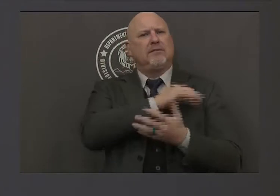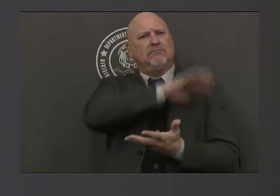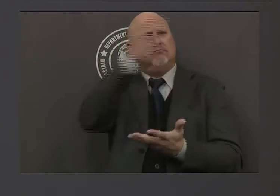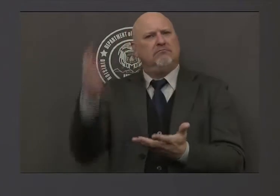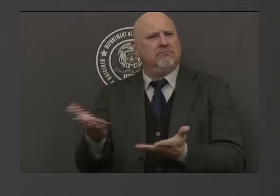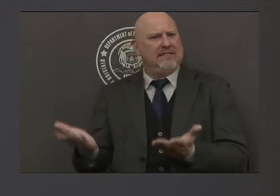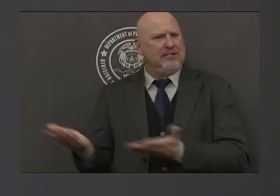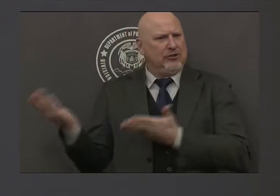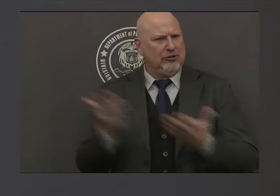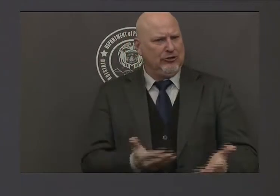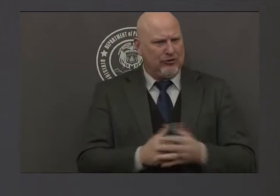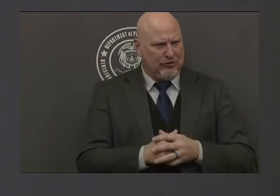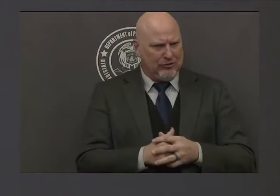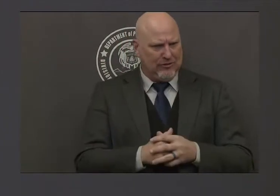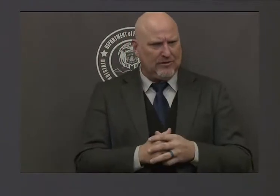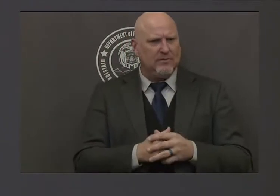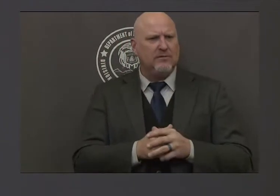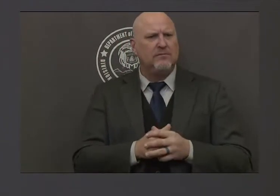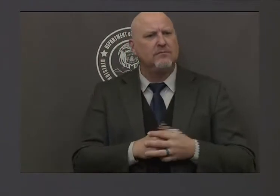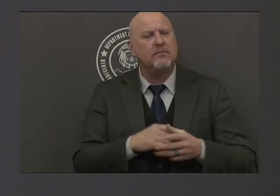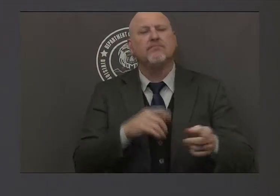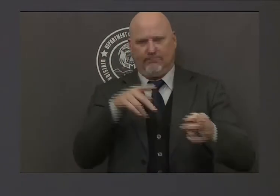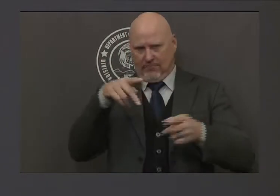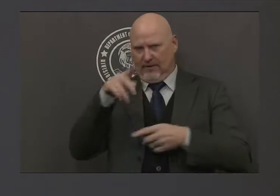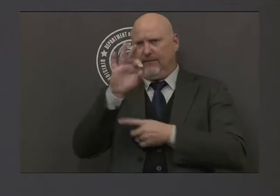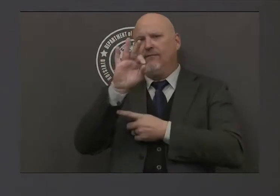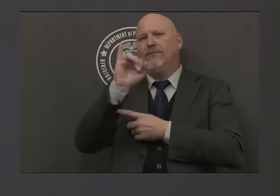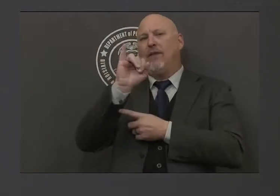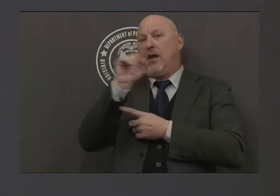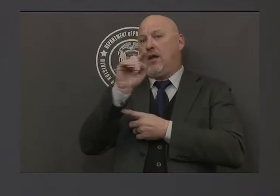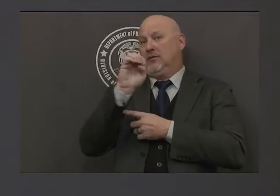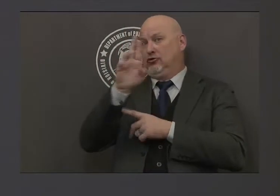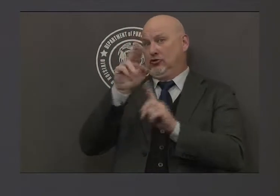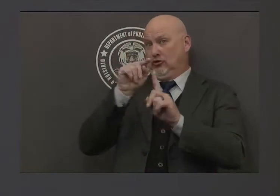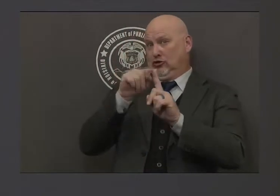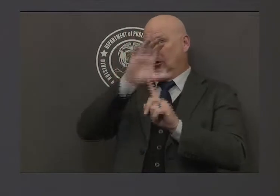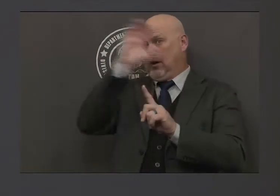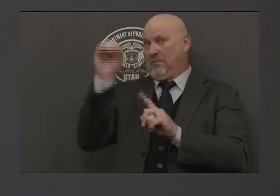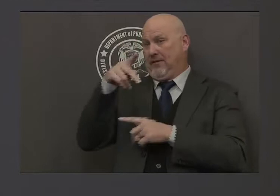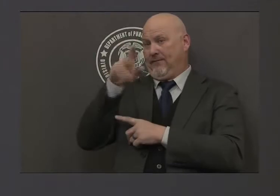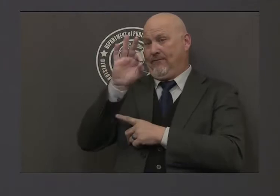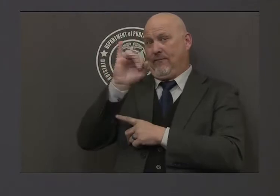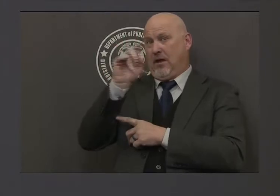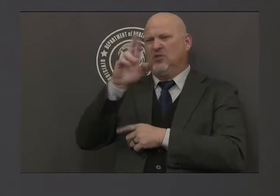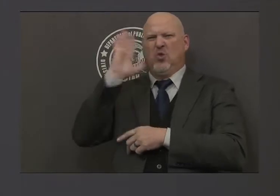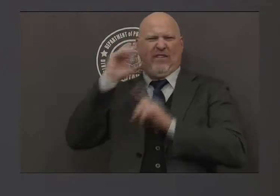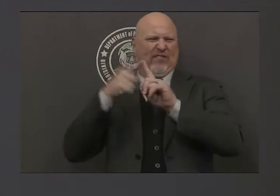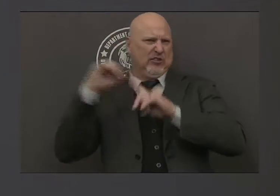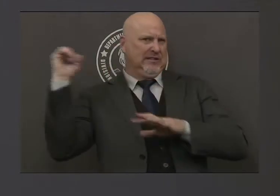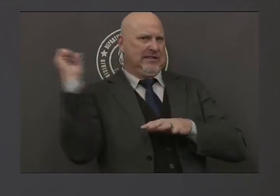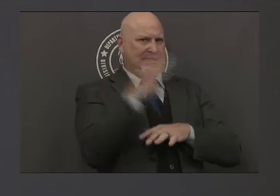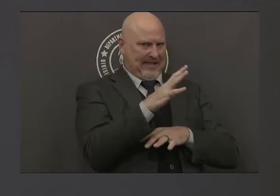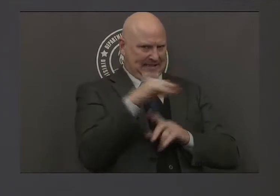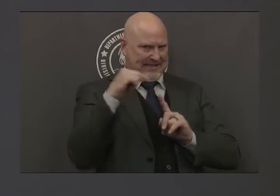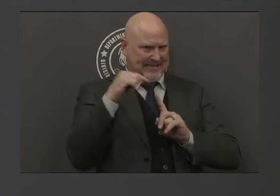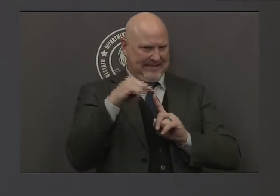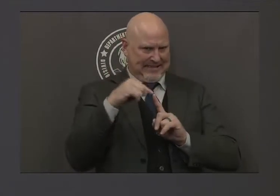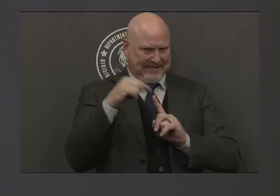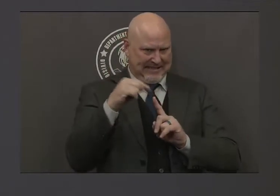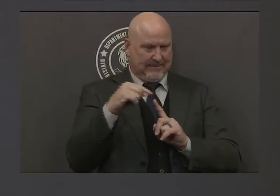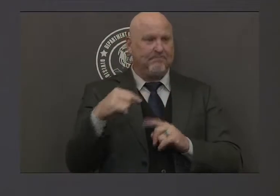shipped within 24 hours of FDA approval. We hope that happens here in this next week. And we'll receive through